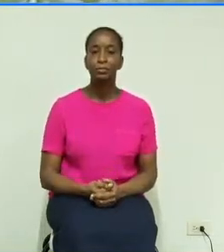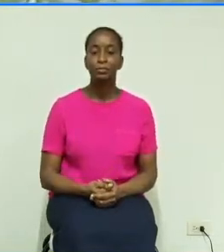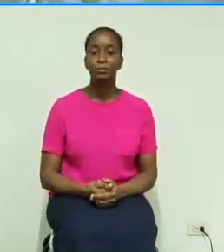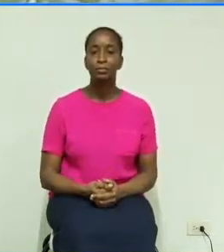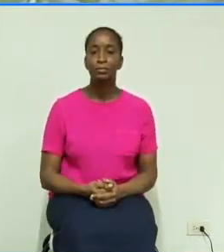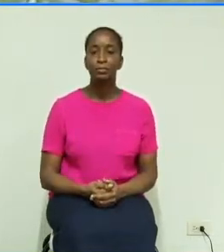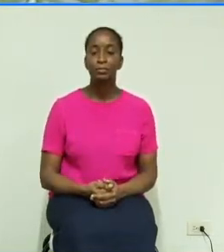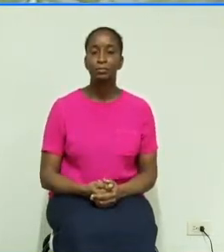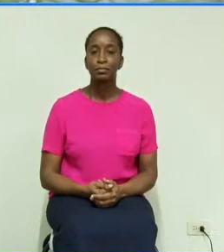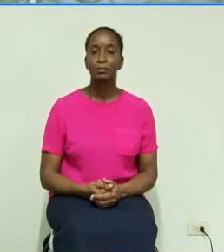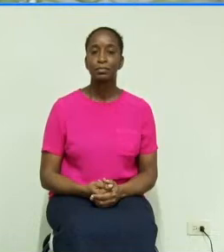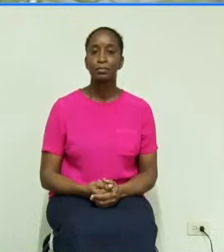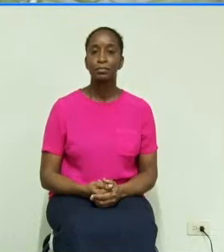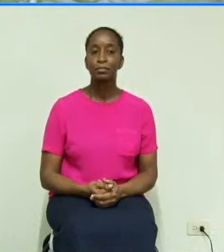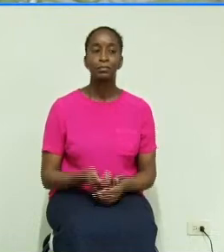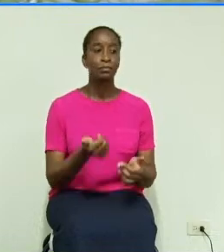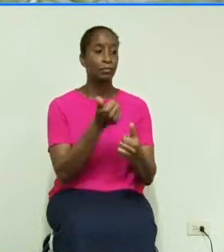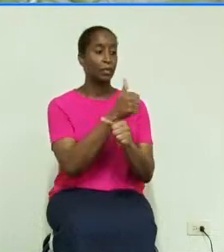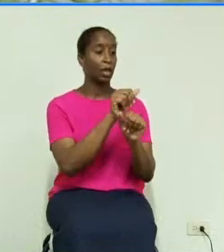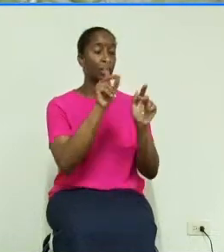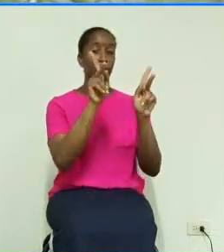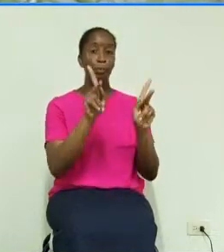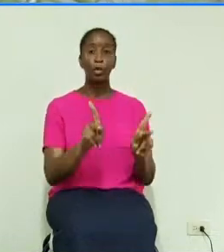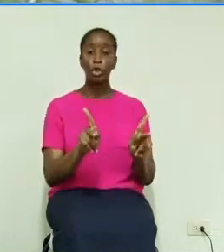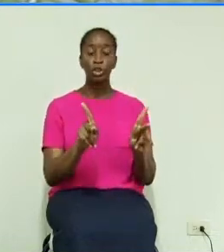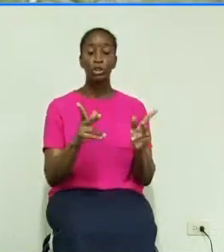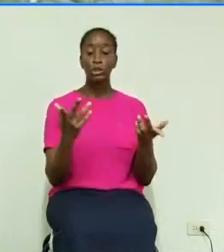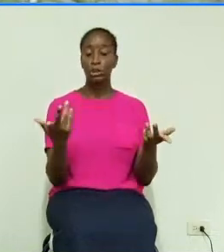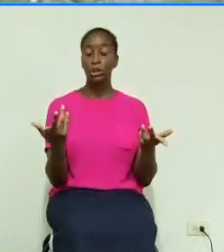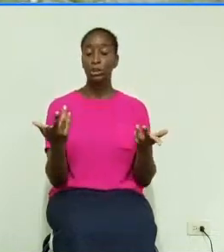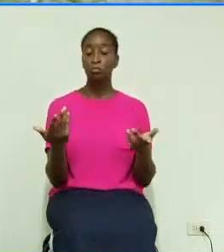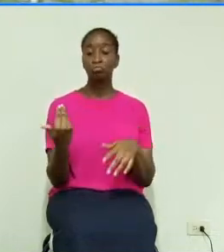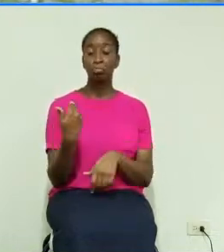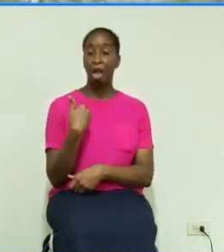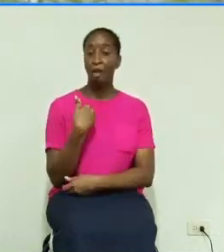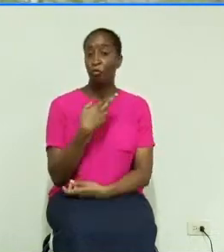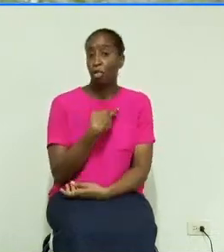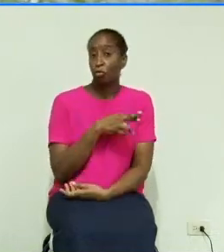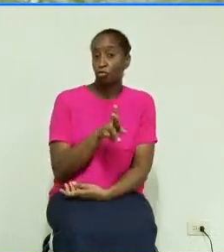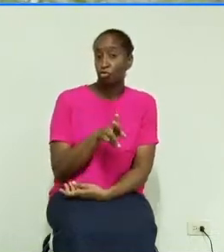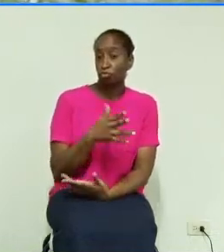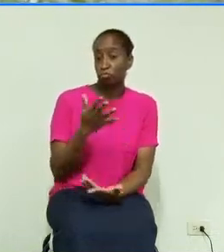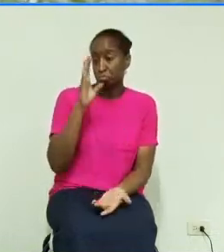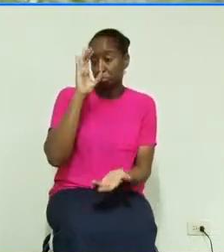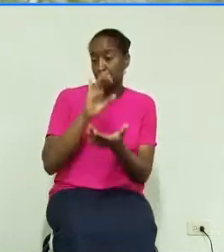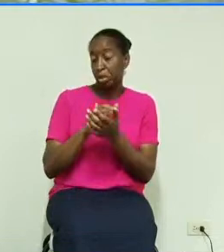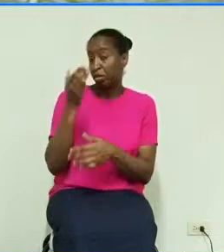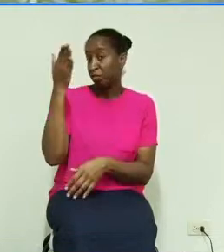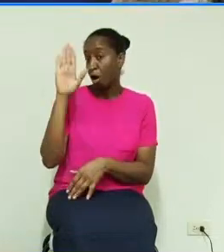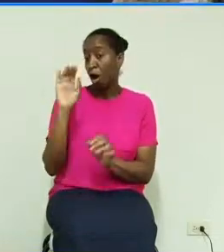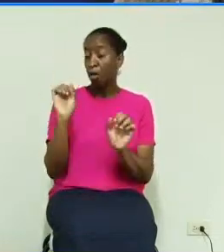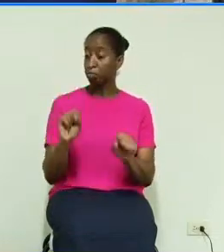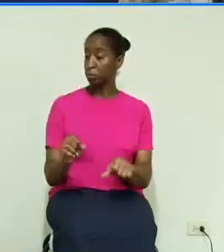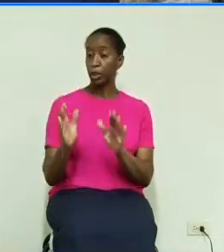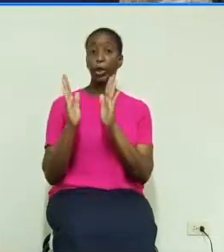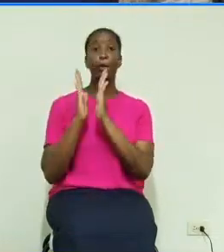a religious background or belief can say the prayer at Senate. Thank you. Thank you very much for your view, Ms.